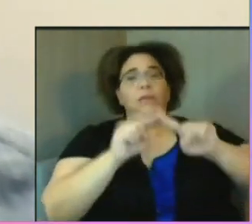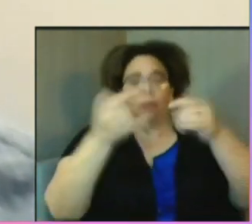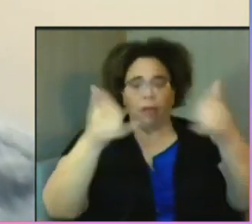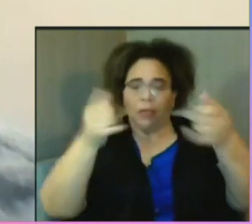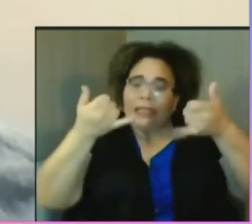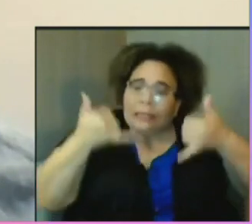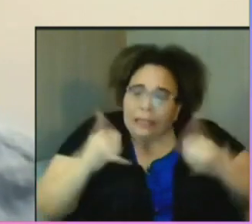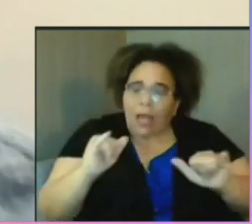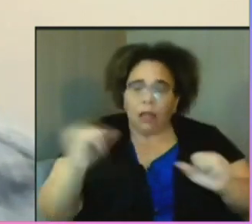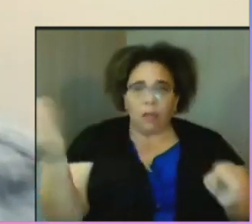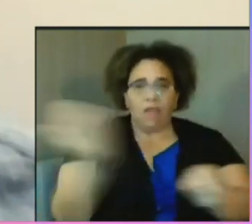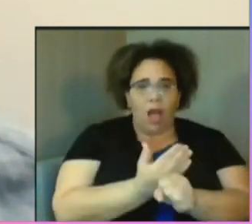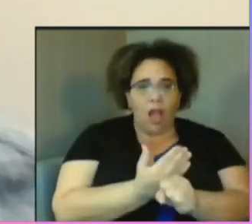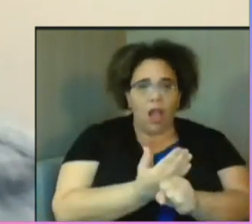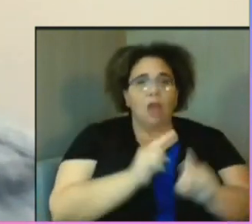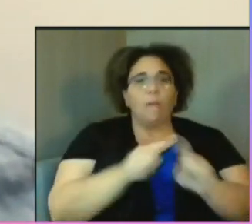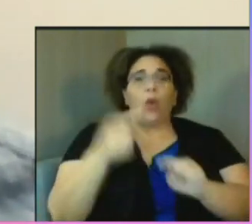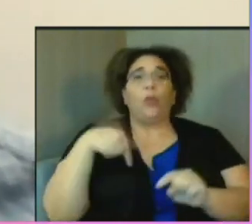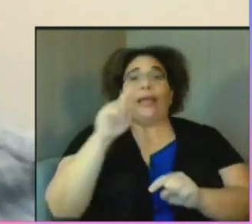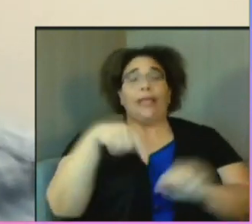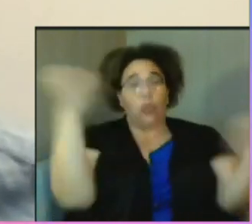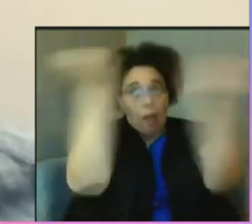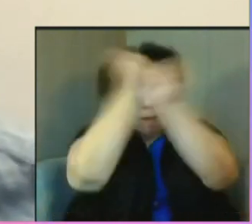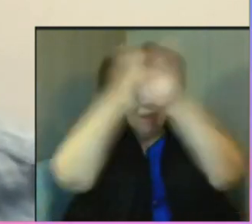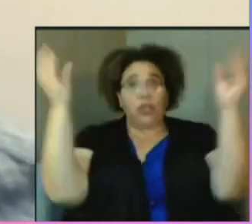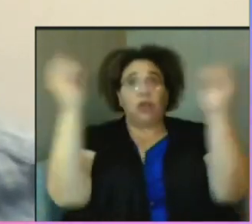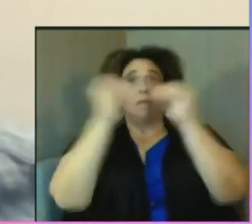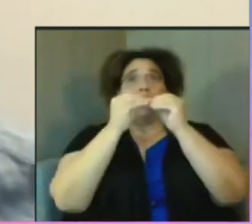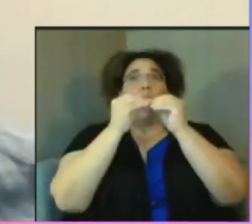imagine more radical transformation in everything that we do.